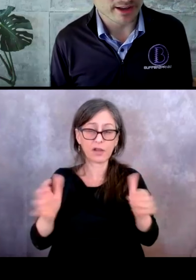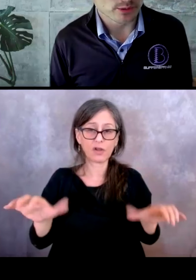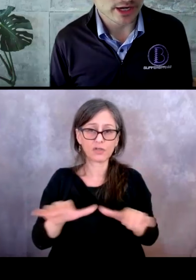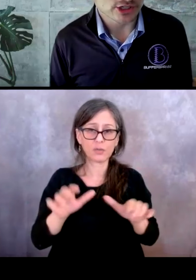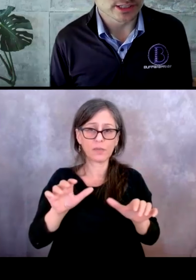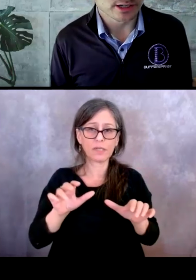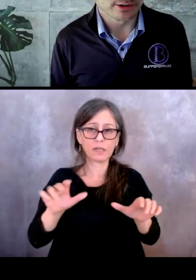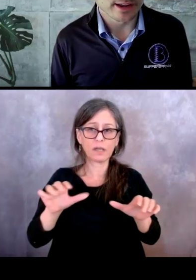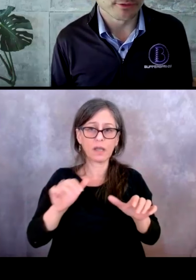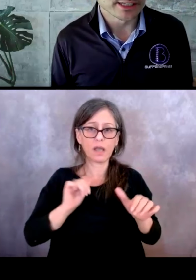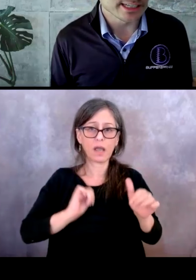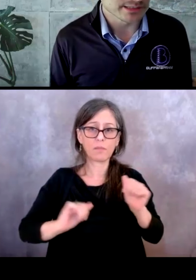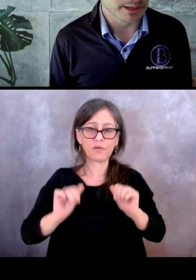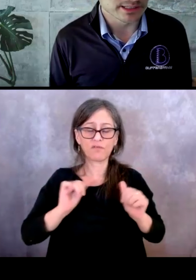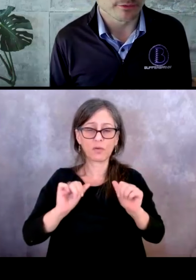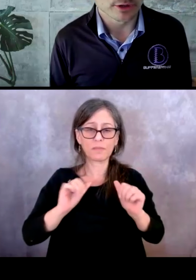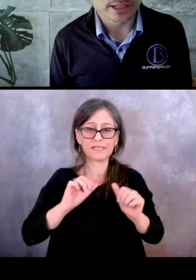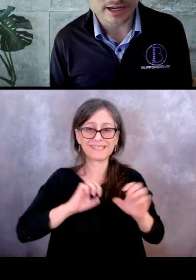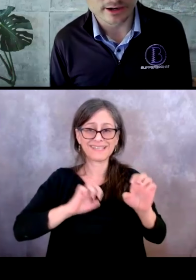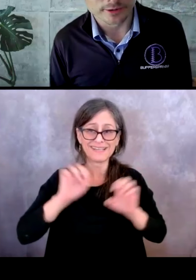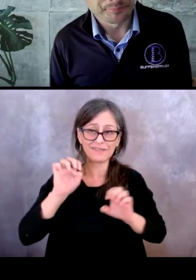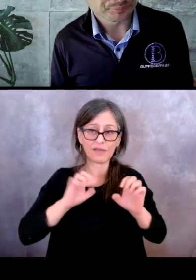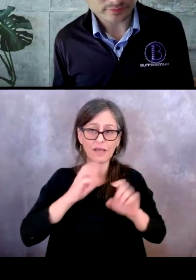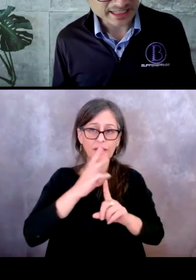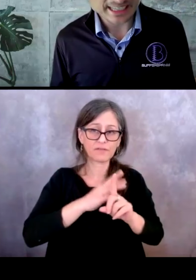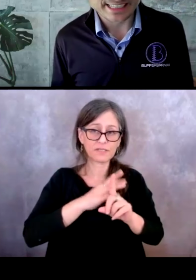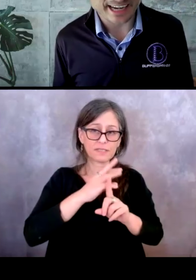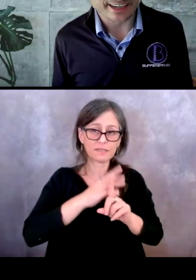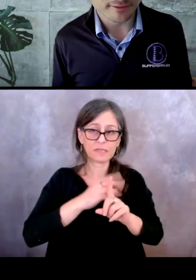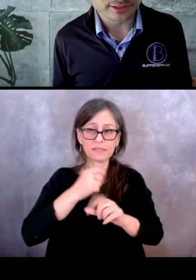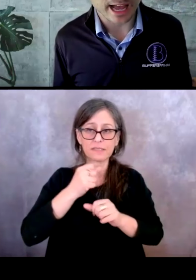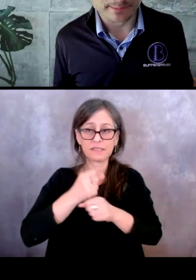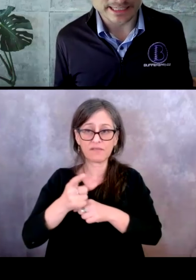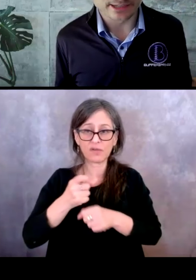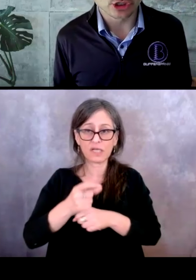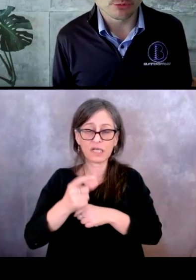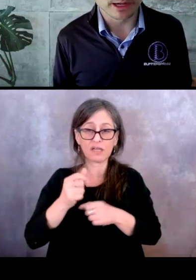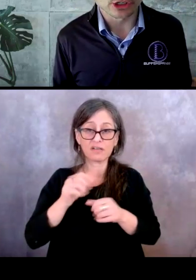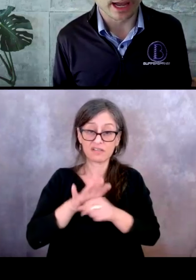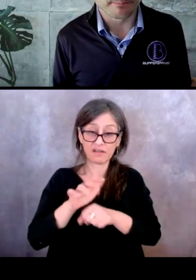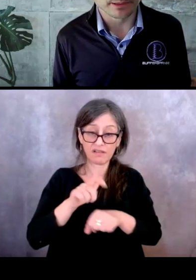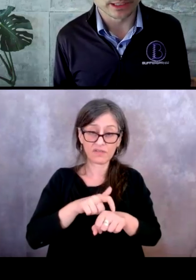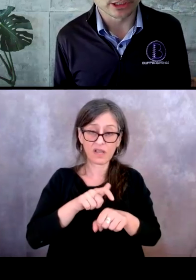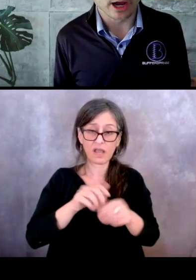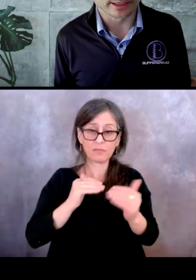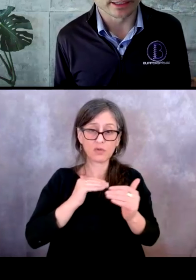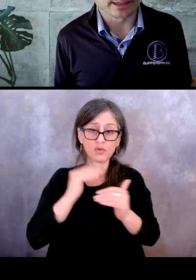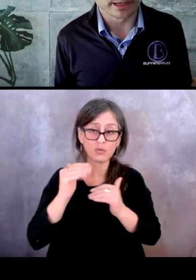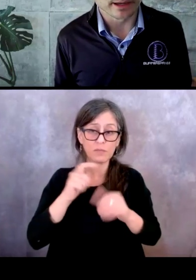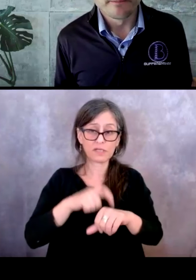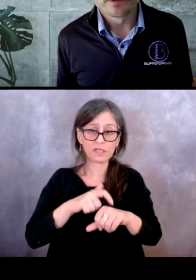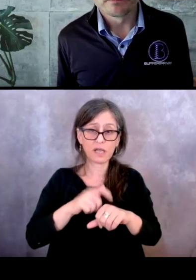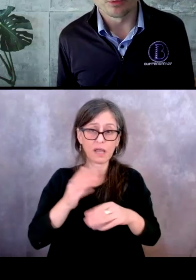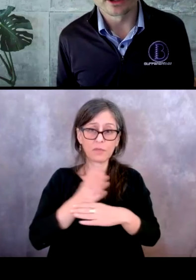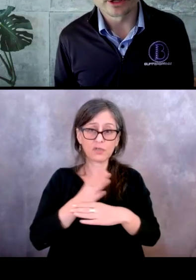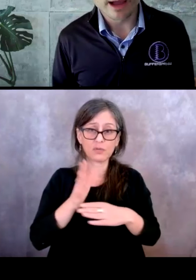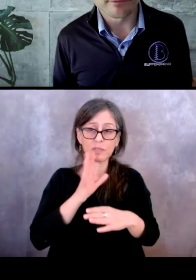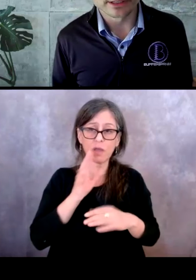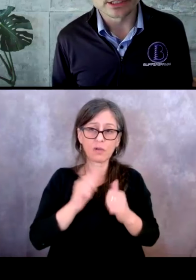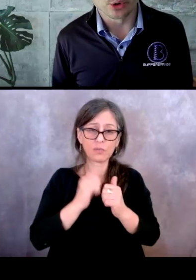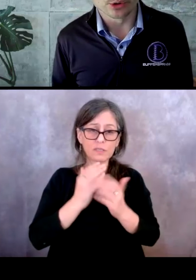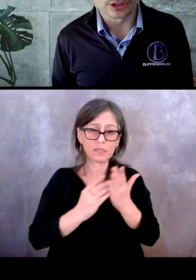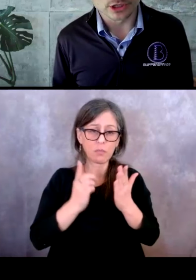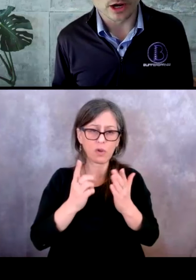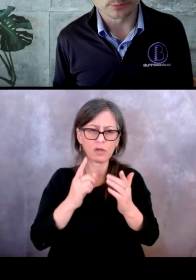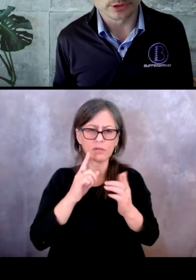performance evaluations? Are they every 6 months, every year? Is that enough time? Is that too much time between talking to somebody? But when are you